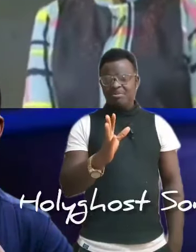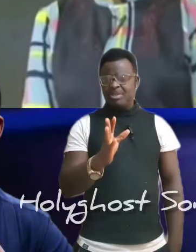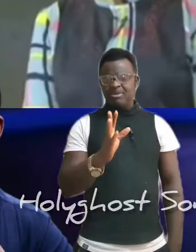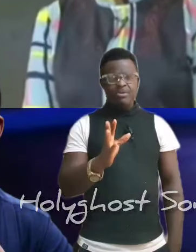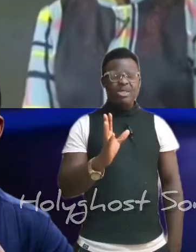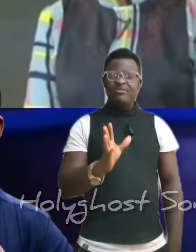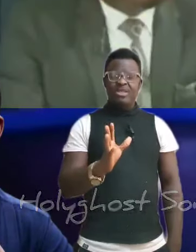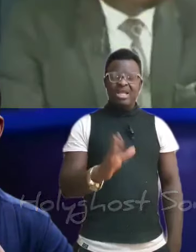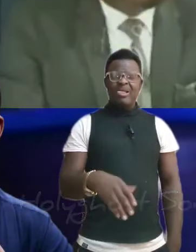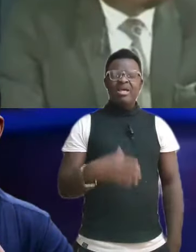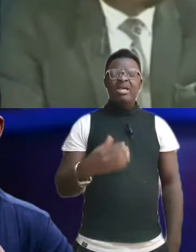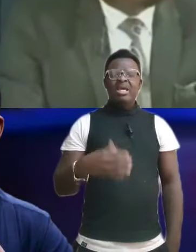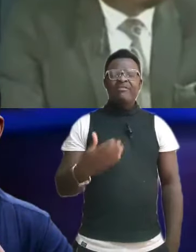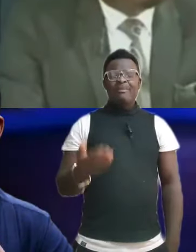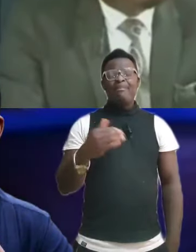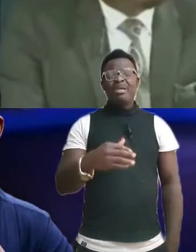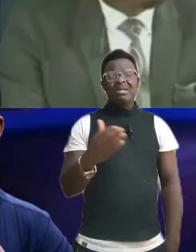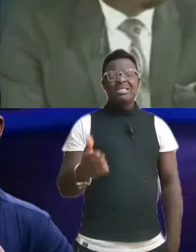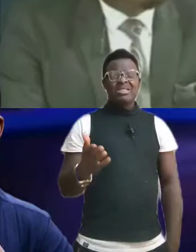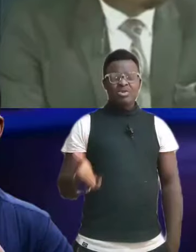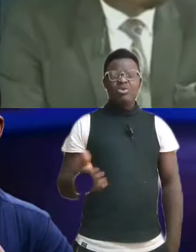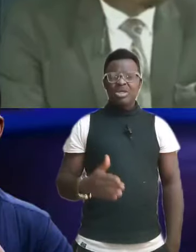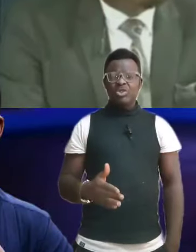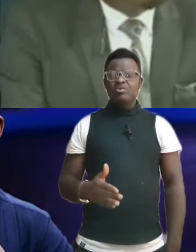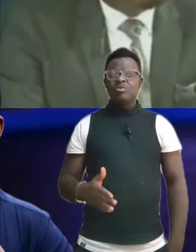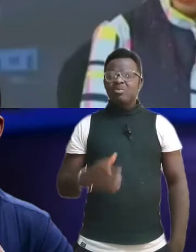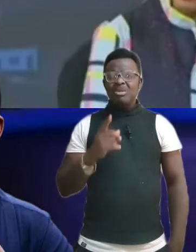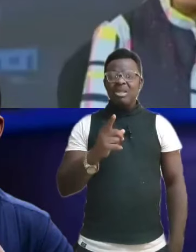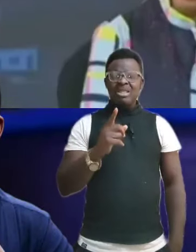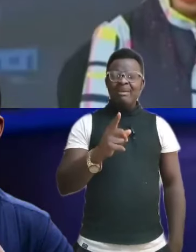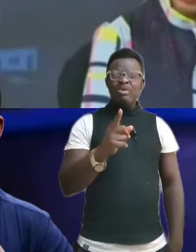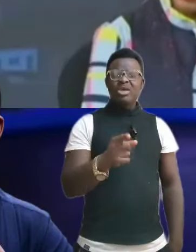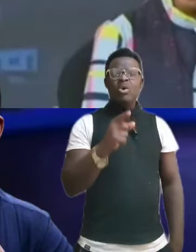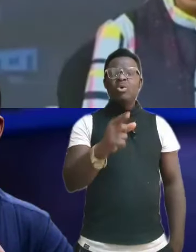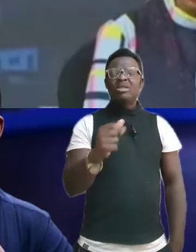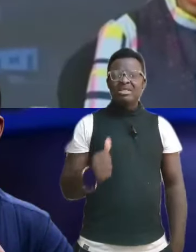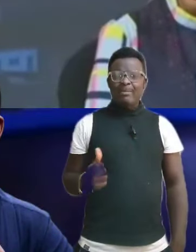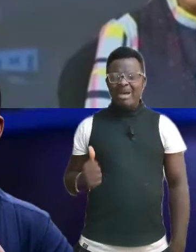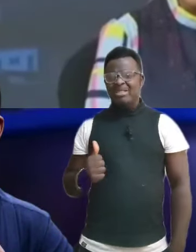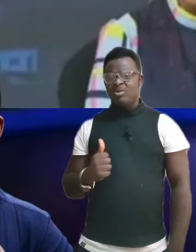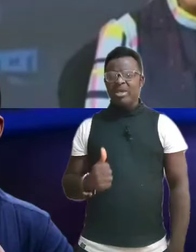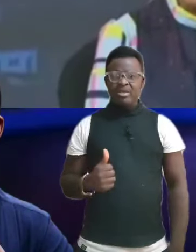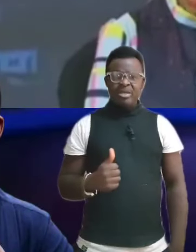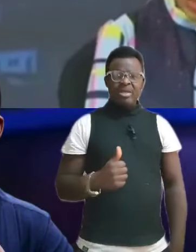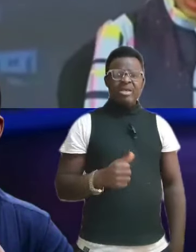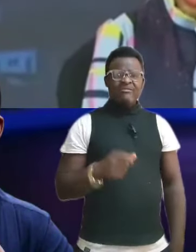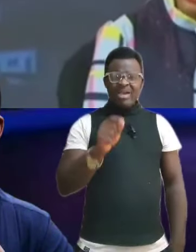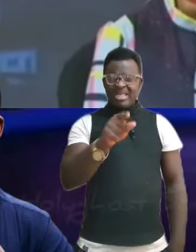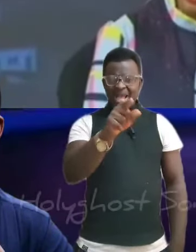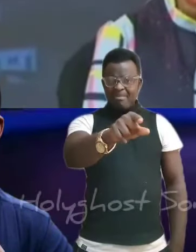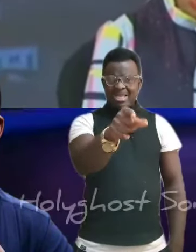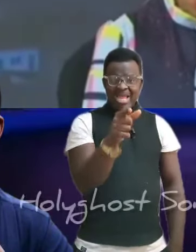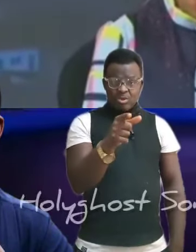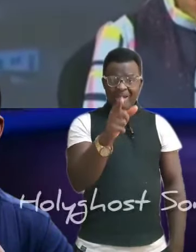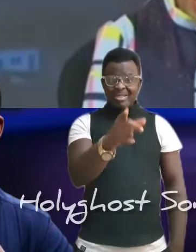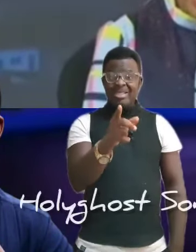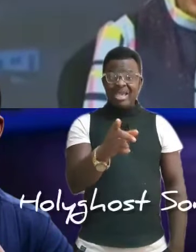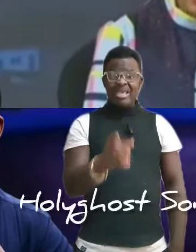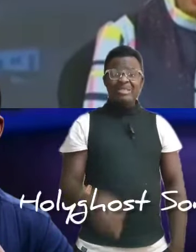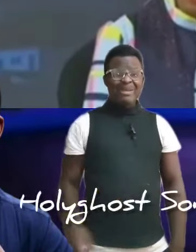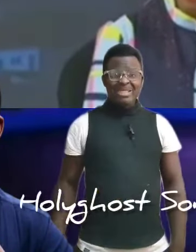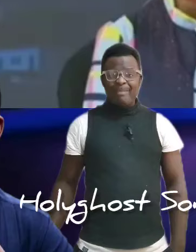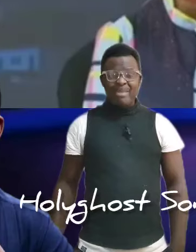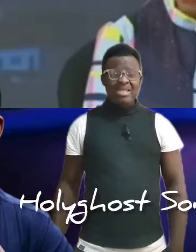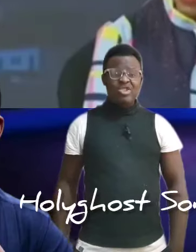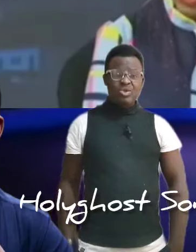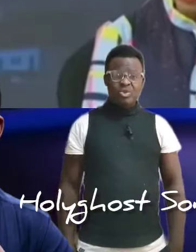hours waiting to buy fuel. So this is one thing that is making Nigerians react. But as it stands now, where is